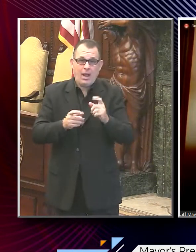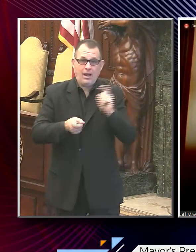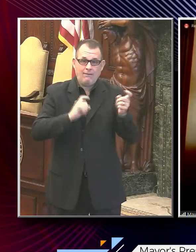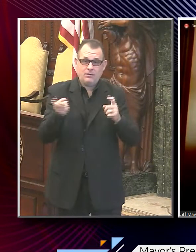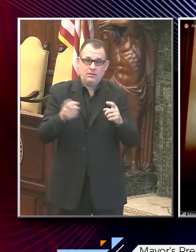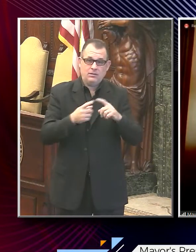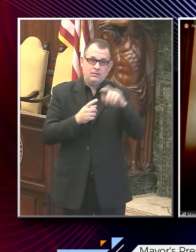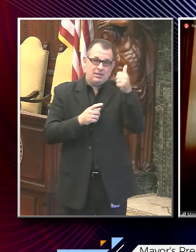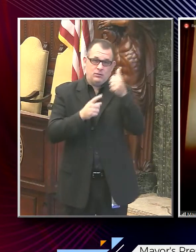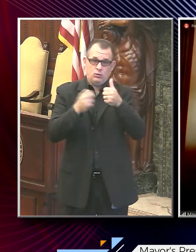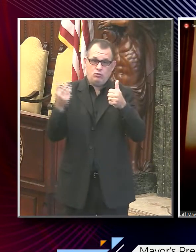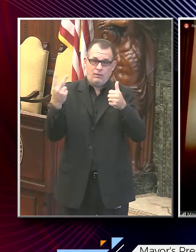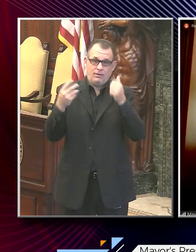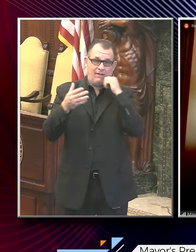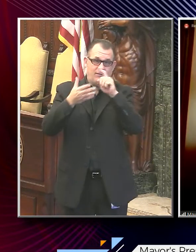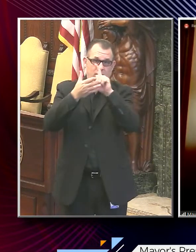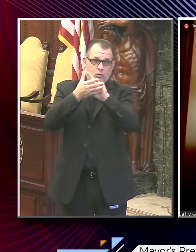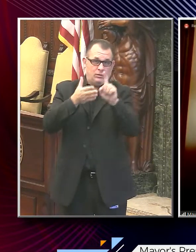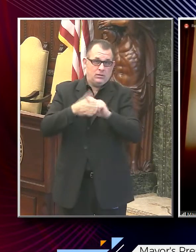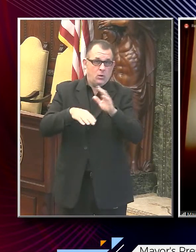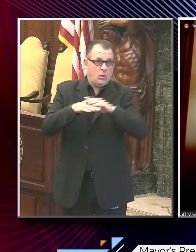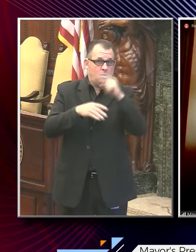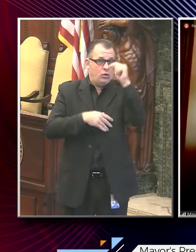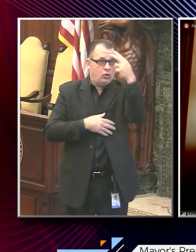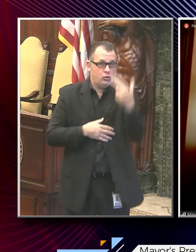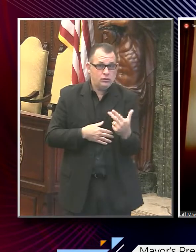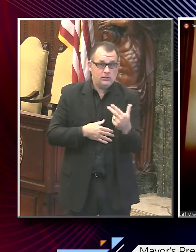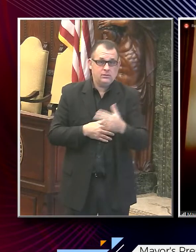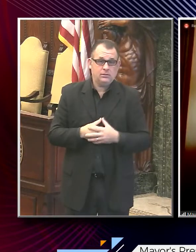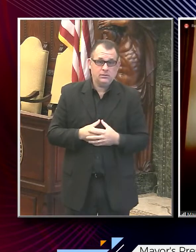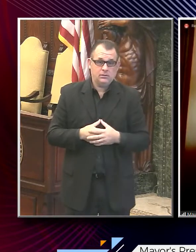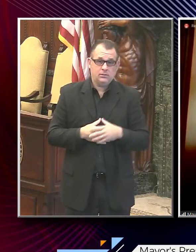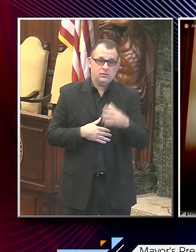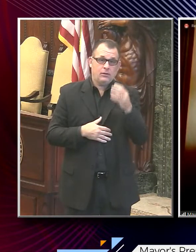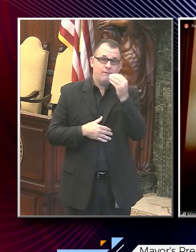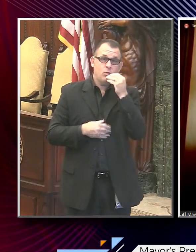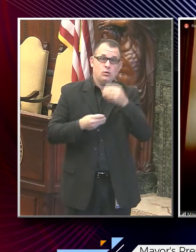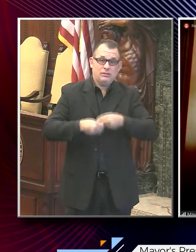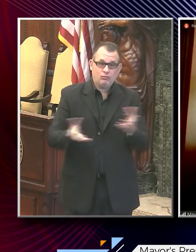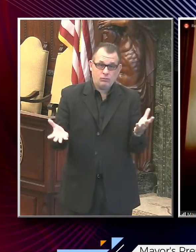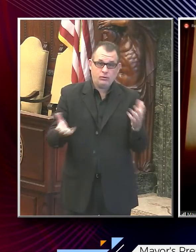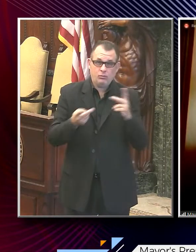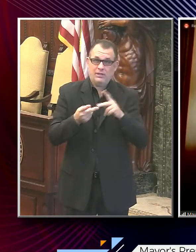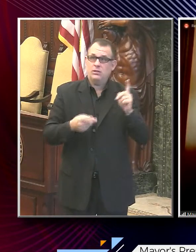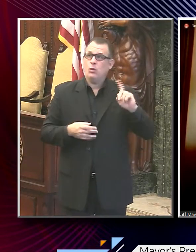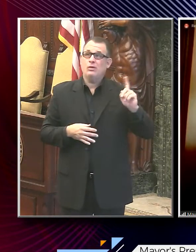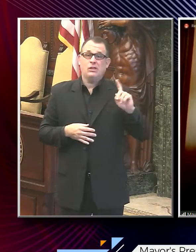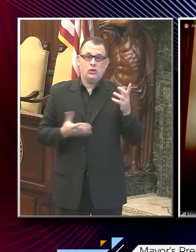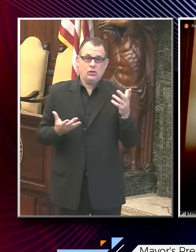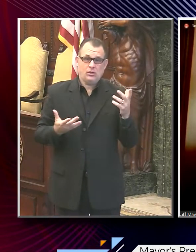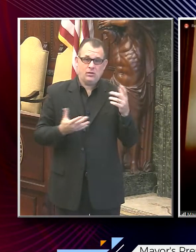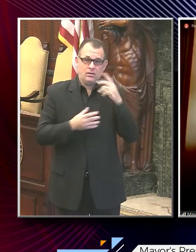Thursday. As a reminder, there are several ways to find a food distribution site near you. Visit